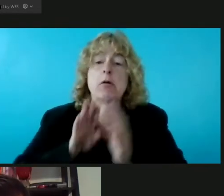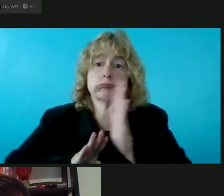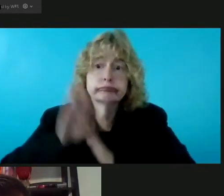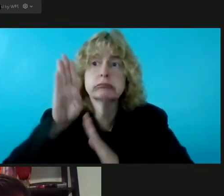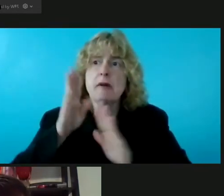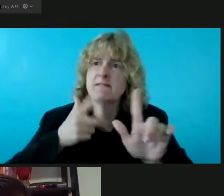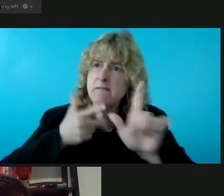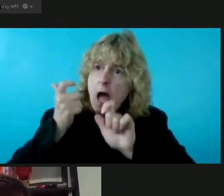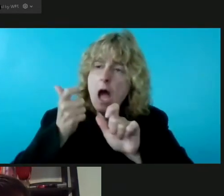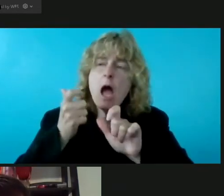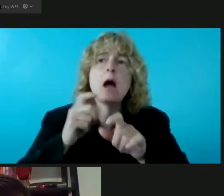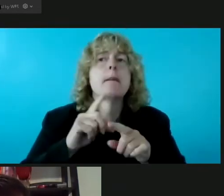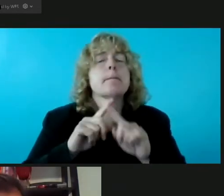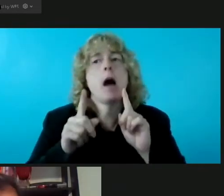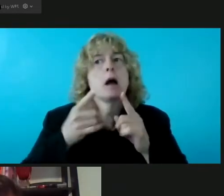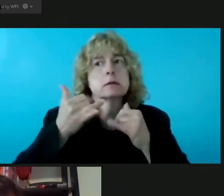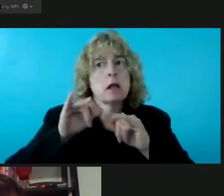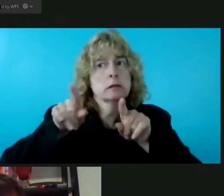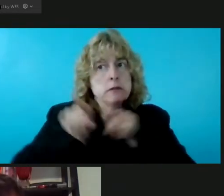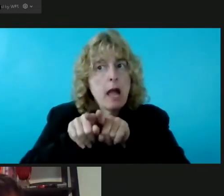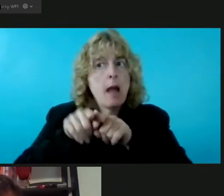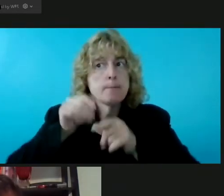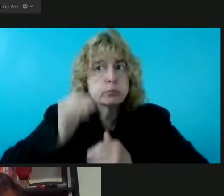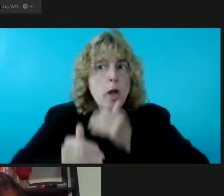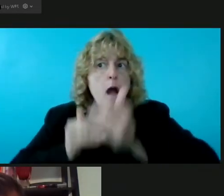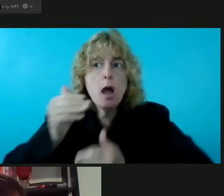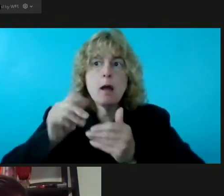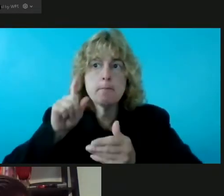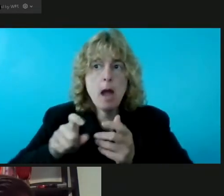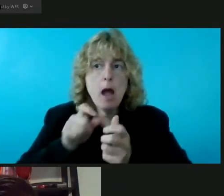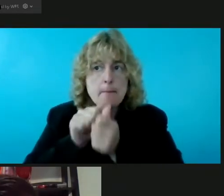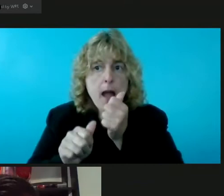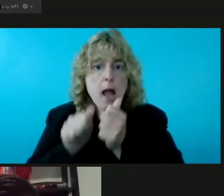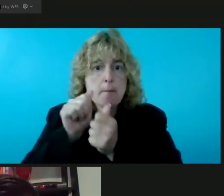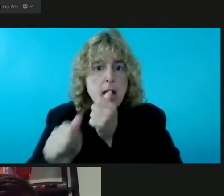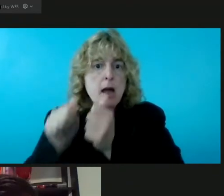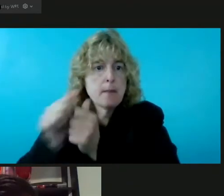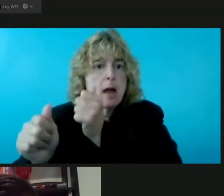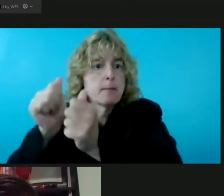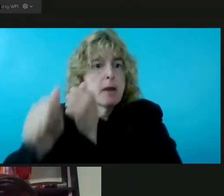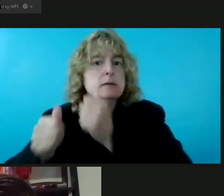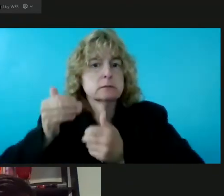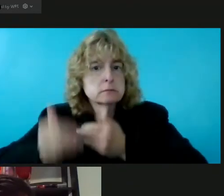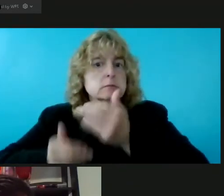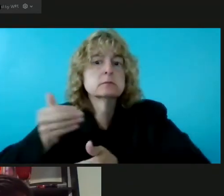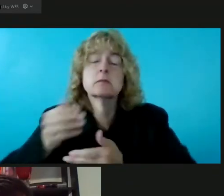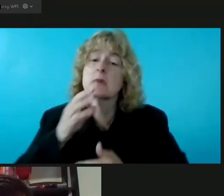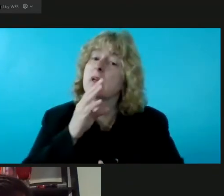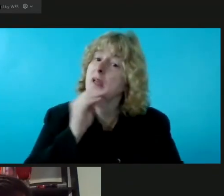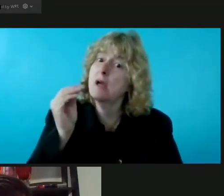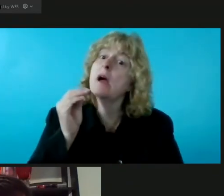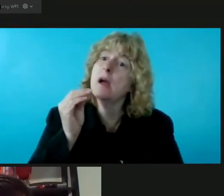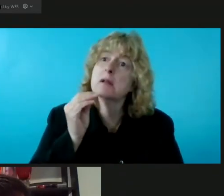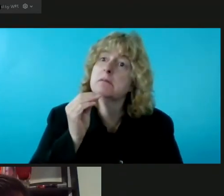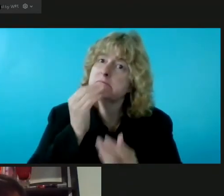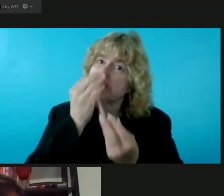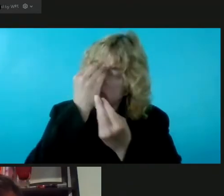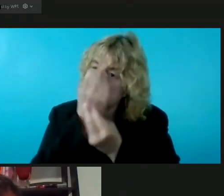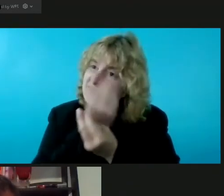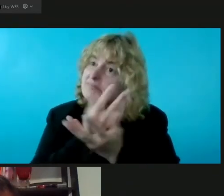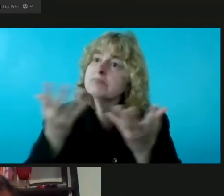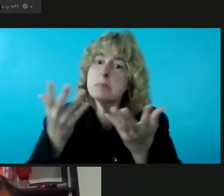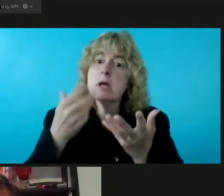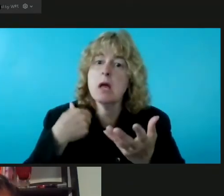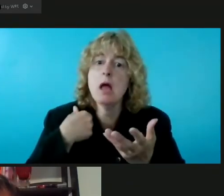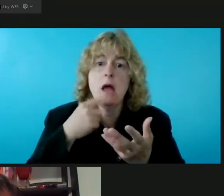important. I see we have some results from the poll. And I have to say, credit to everybody out there on